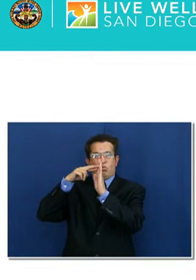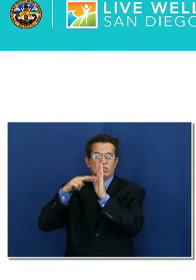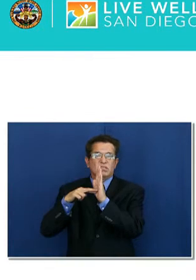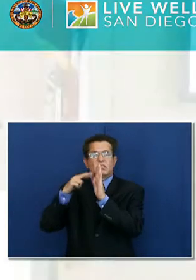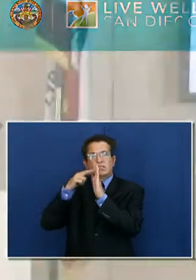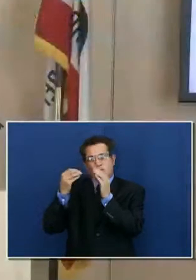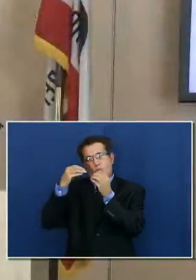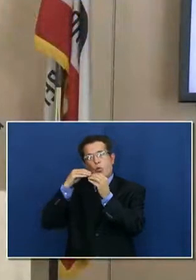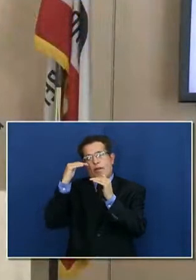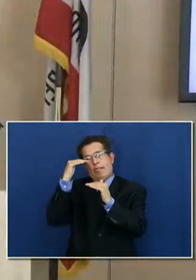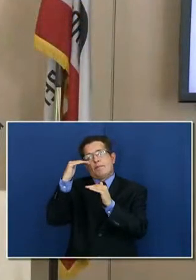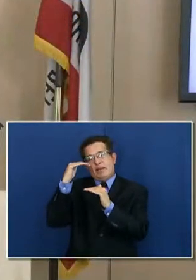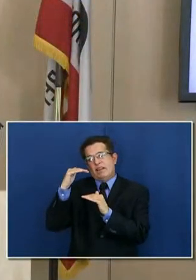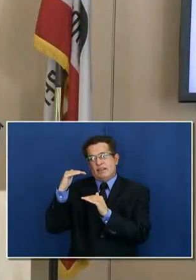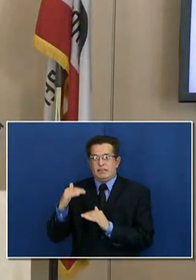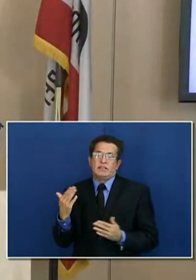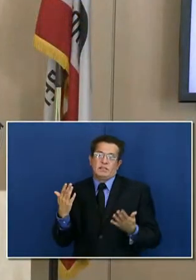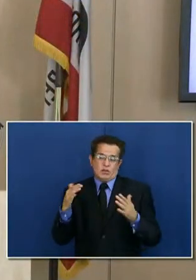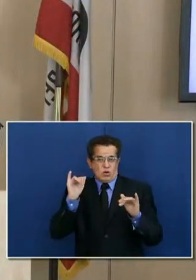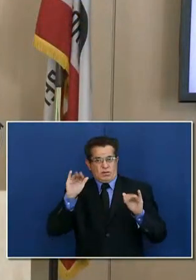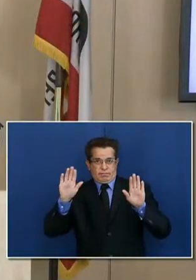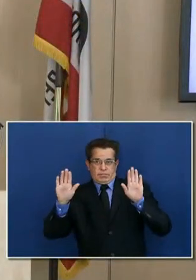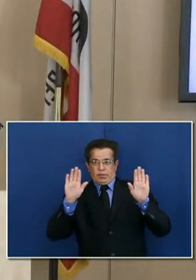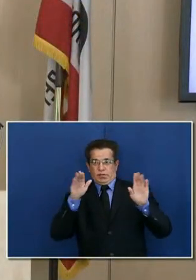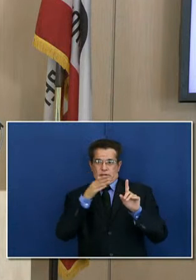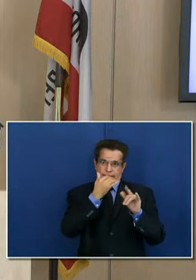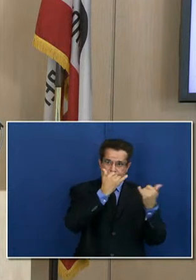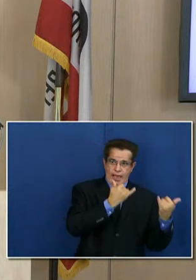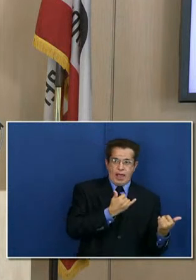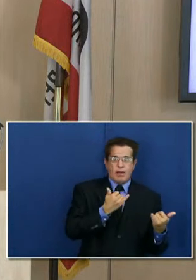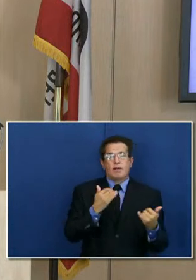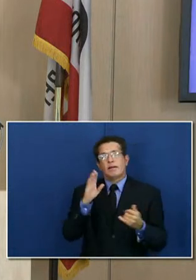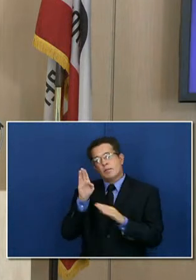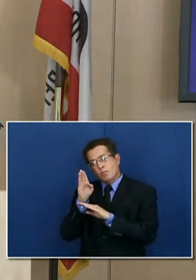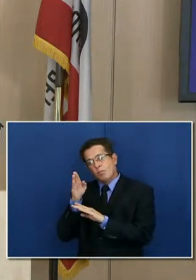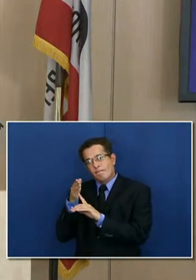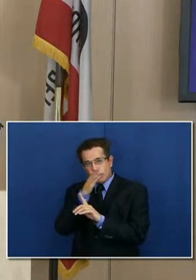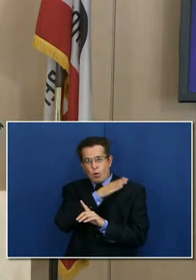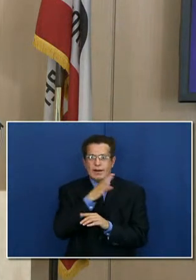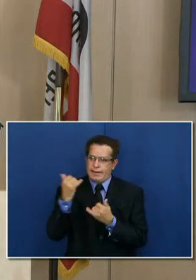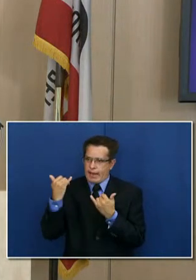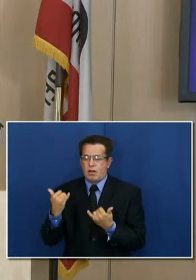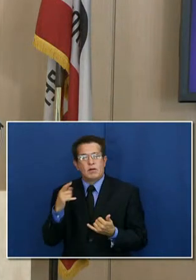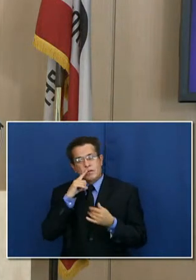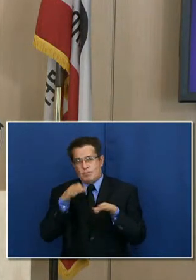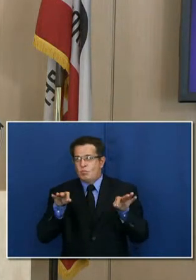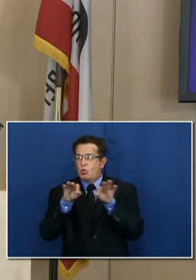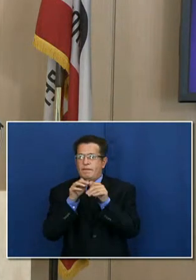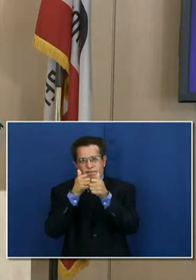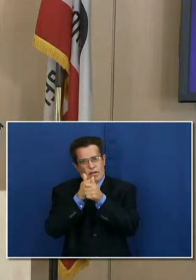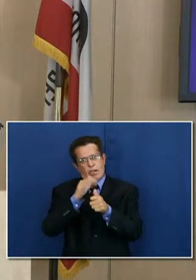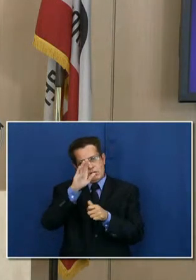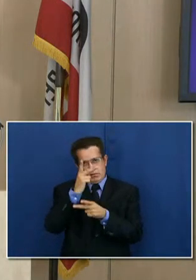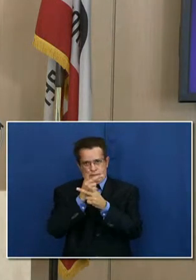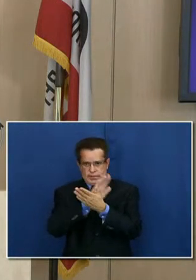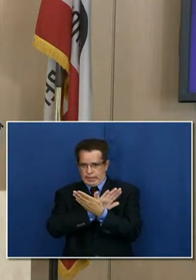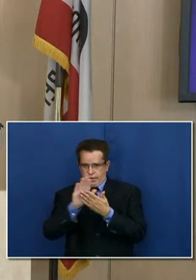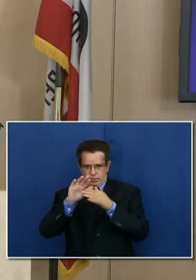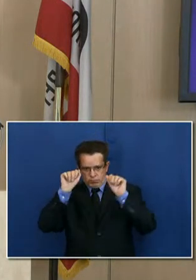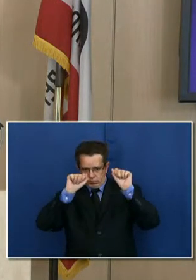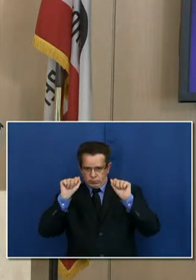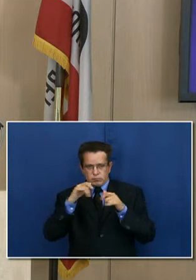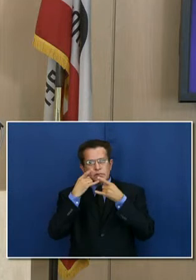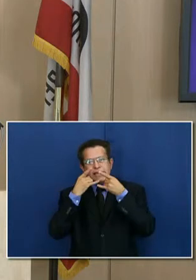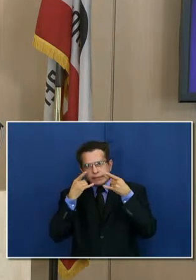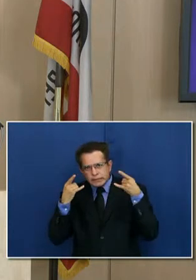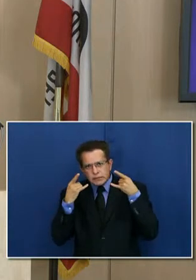outdoor dining. So again, do your part, wash your hands, social distance, wear your facial